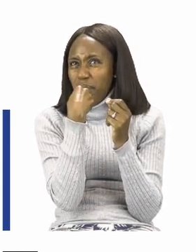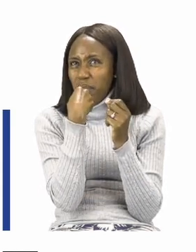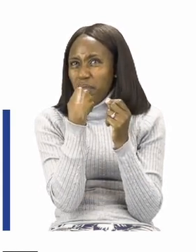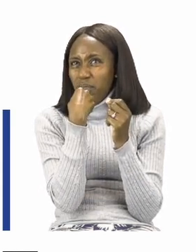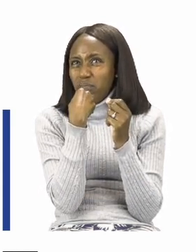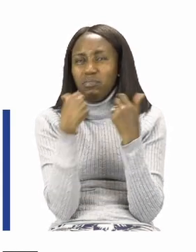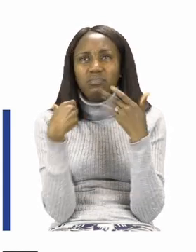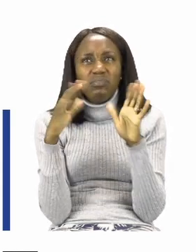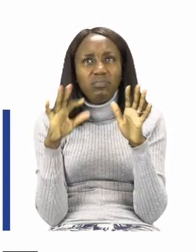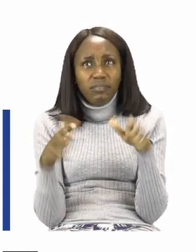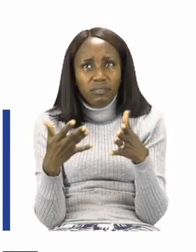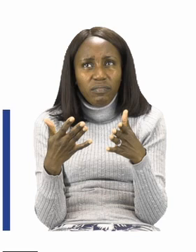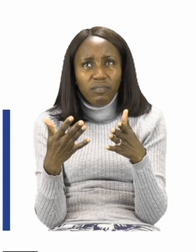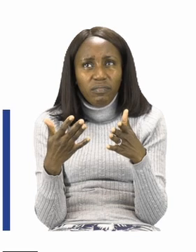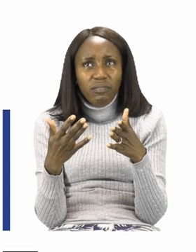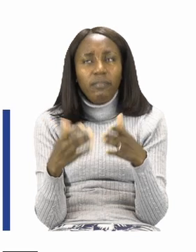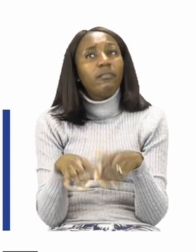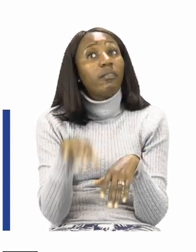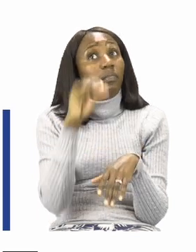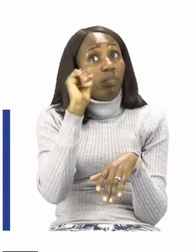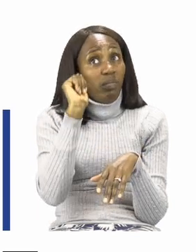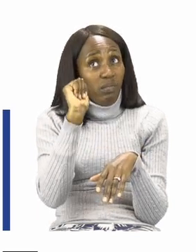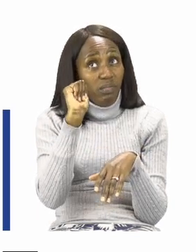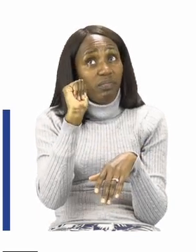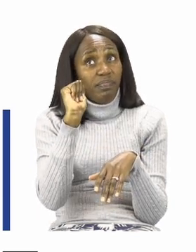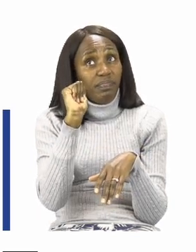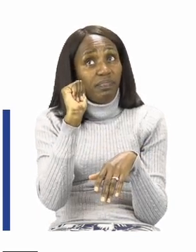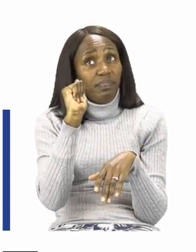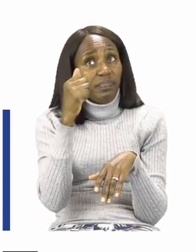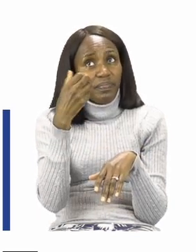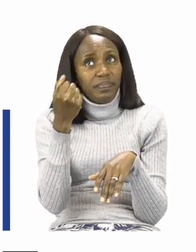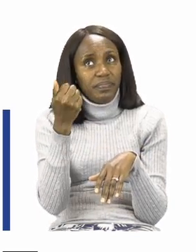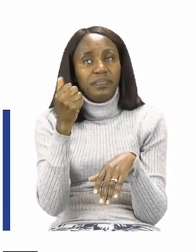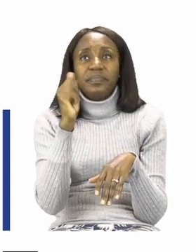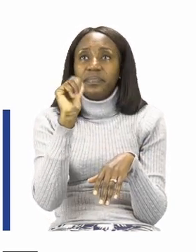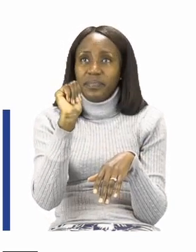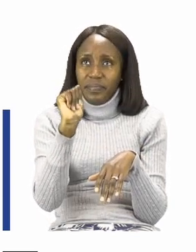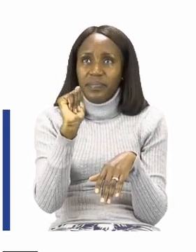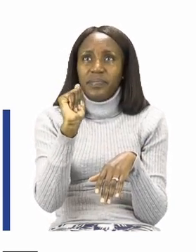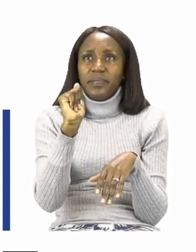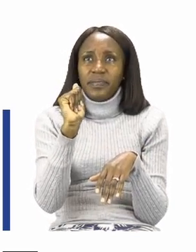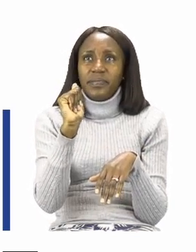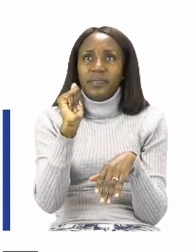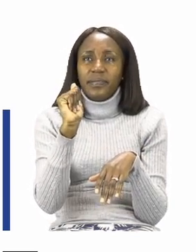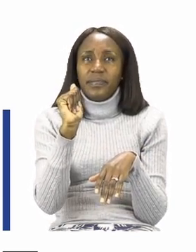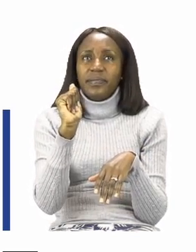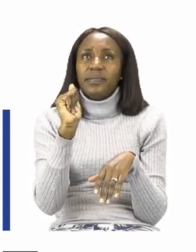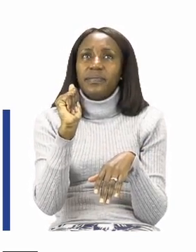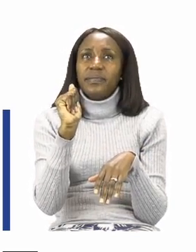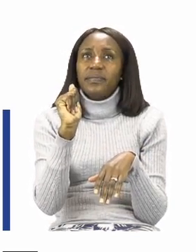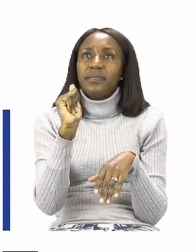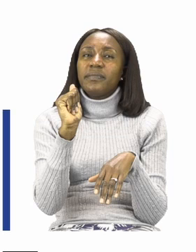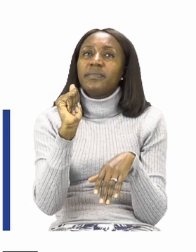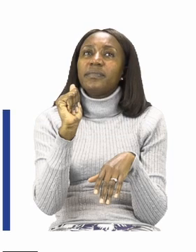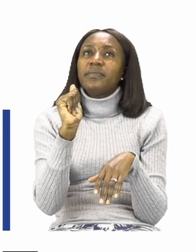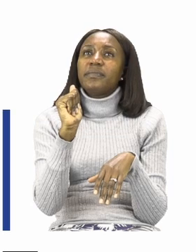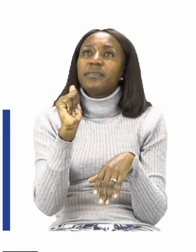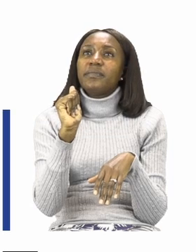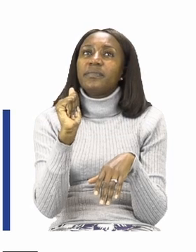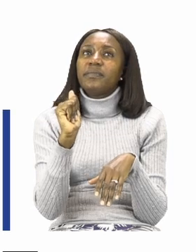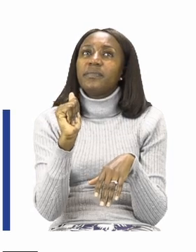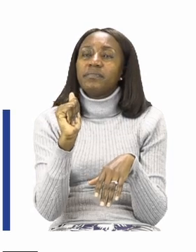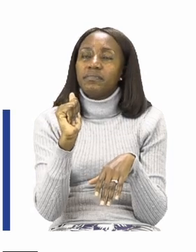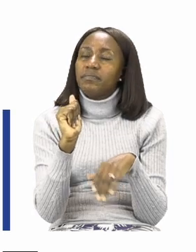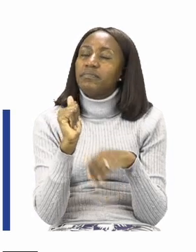word apple start with? The word apple starts with the letter A. The letter A is a